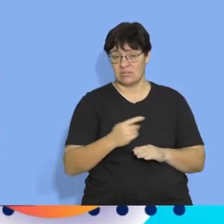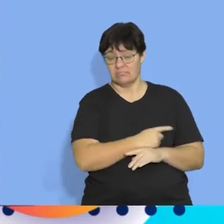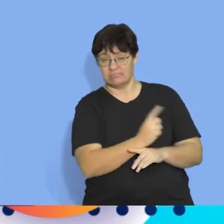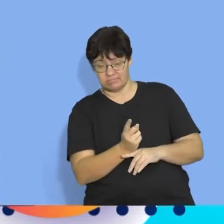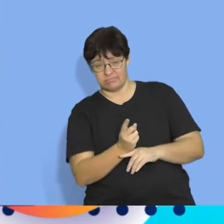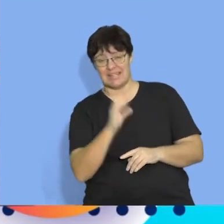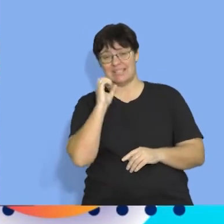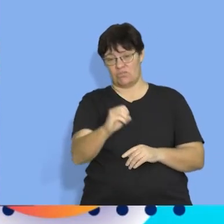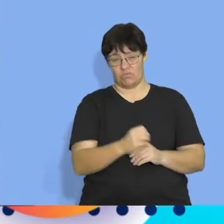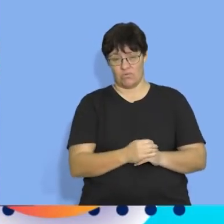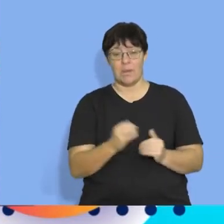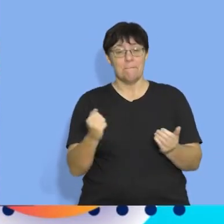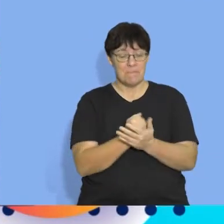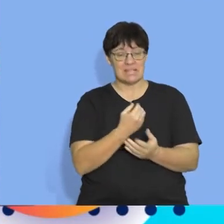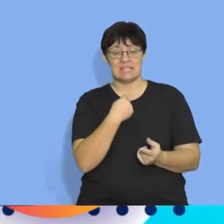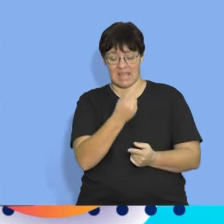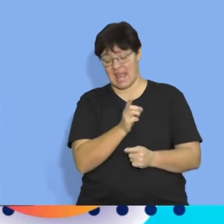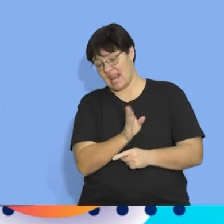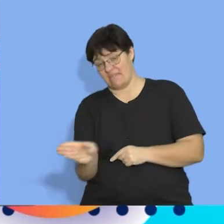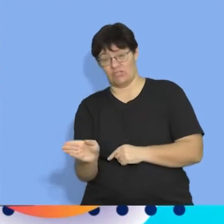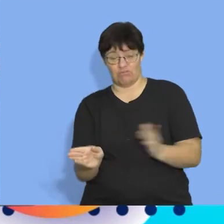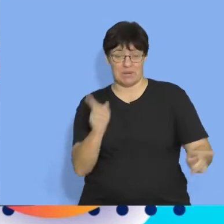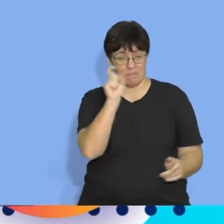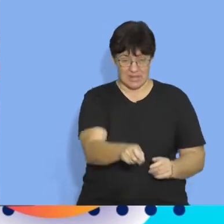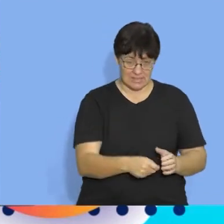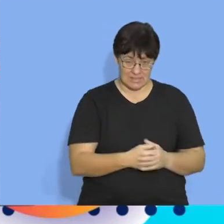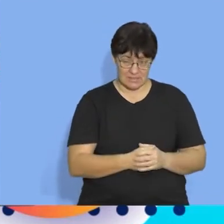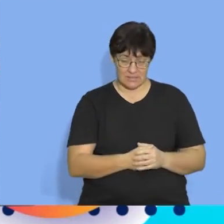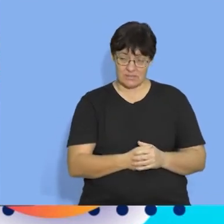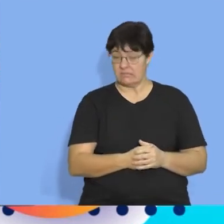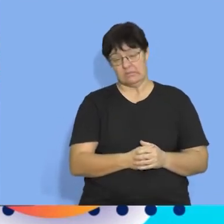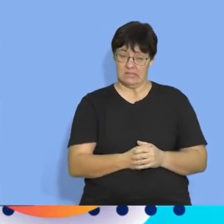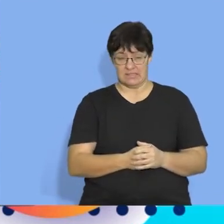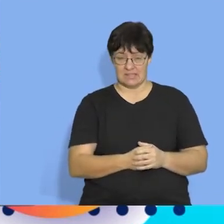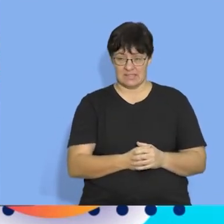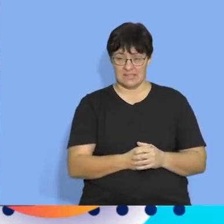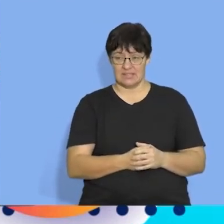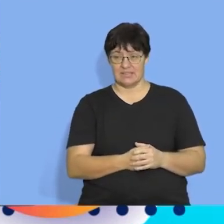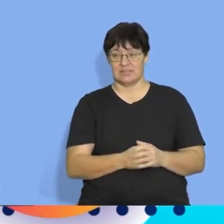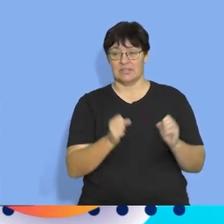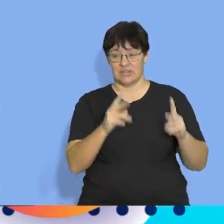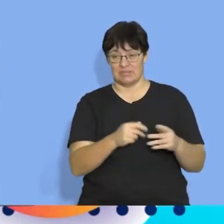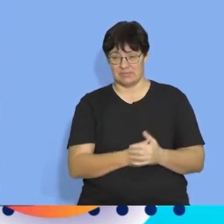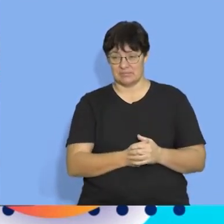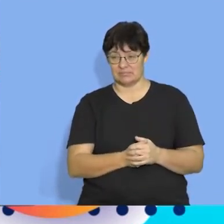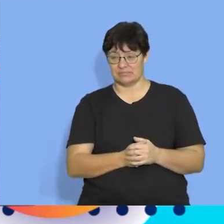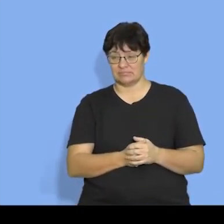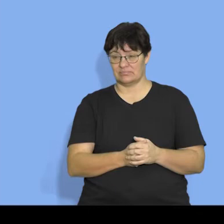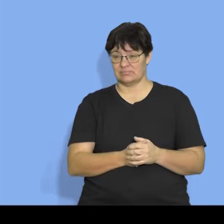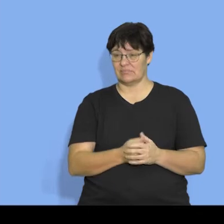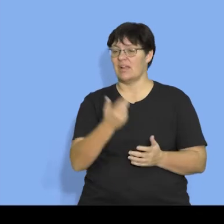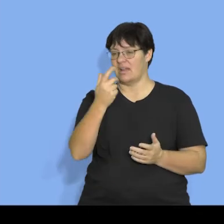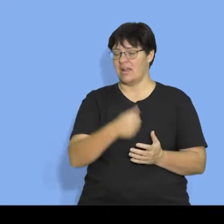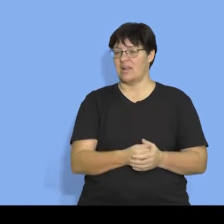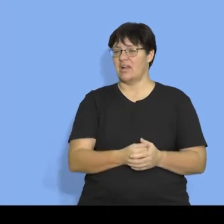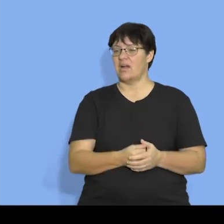Okay, acceleration is a vector, has to have a direction. Direction's fun. Okay,